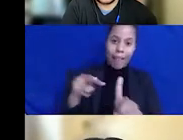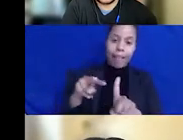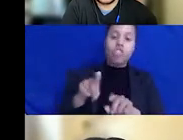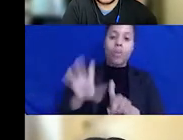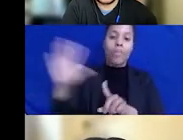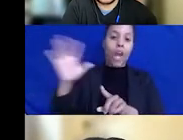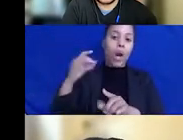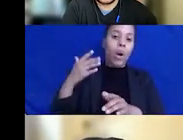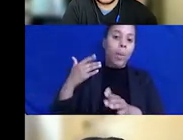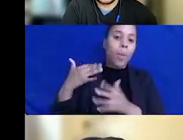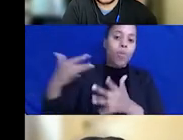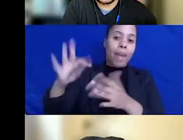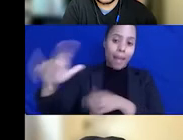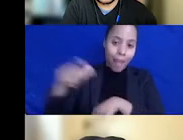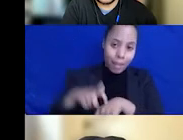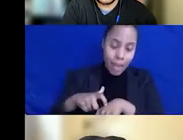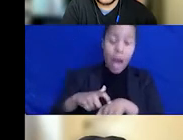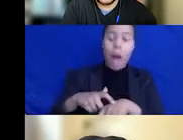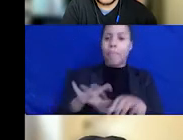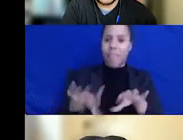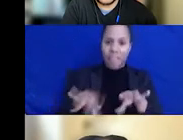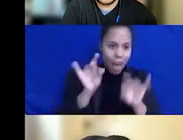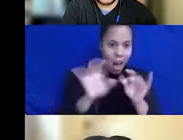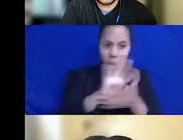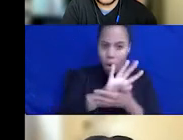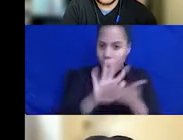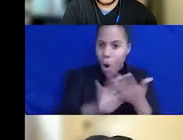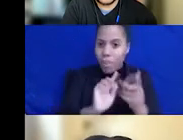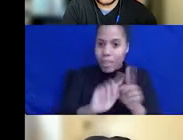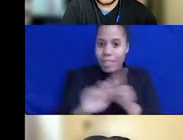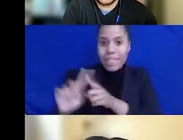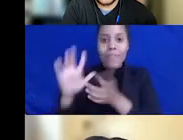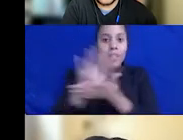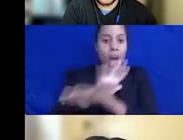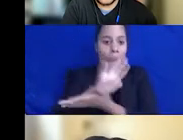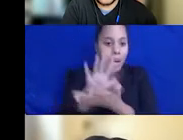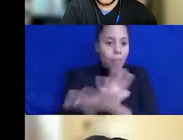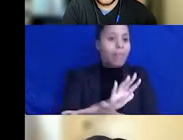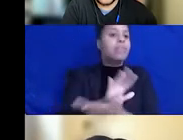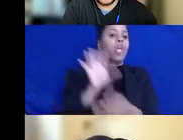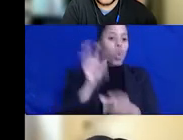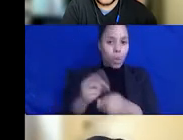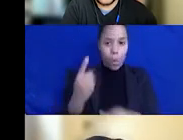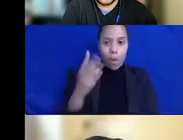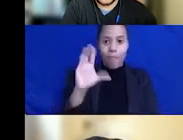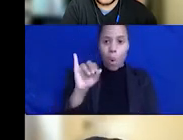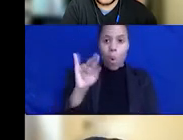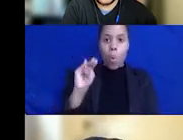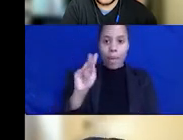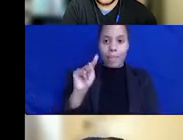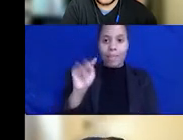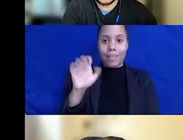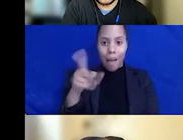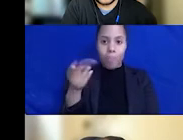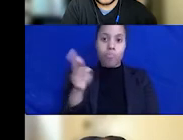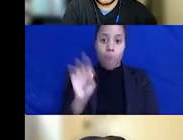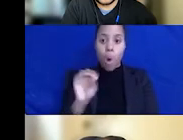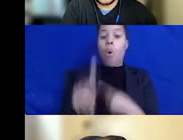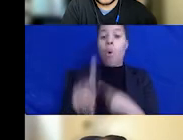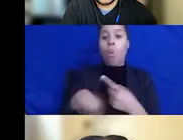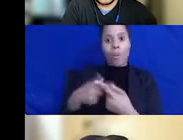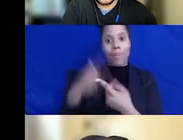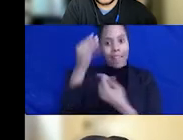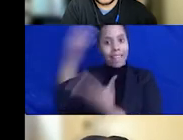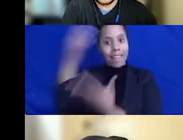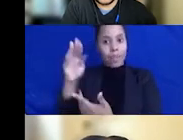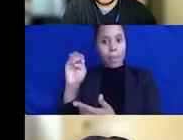across all these documents, including one on COINTELPRO. And when they leaked this to the media, All of that attention and